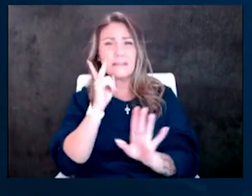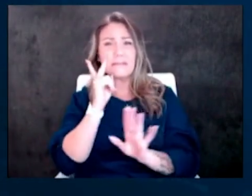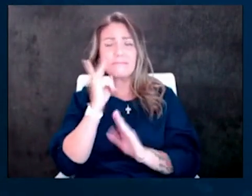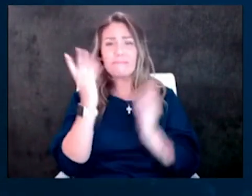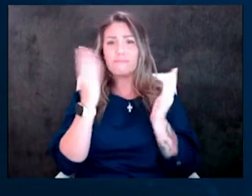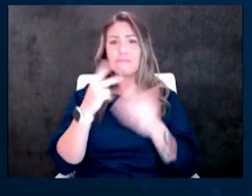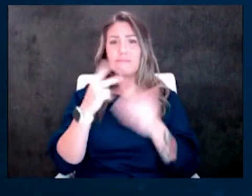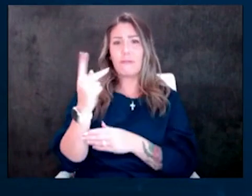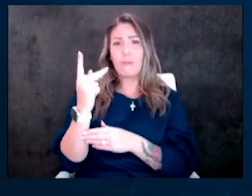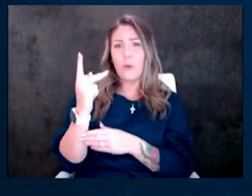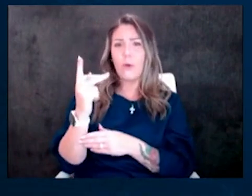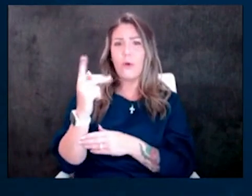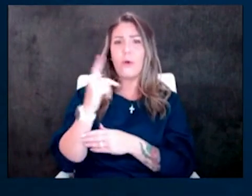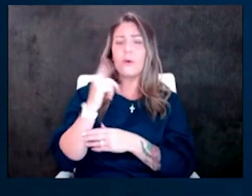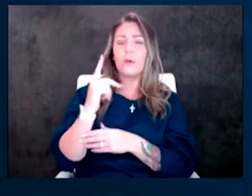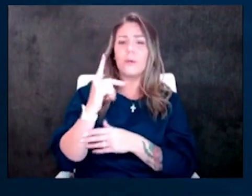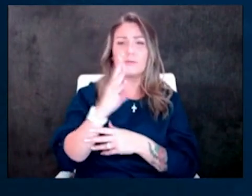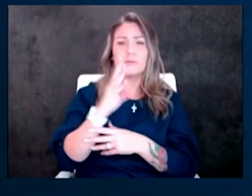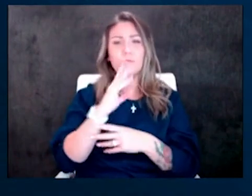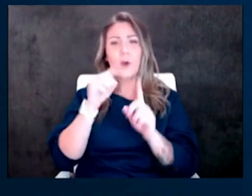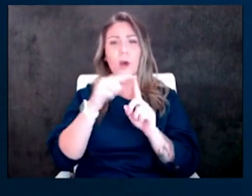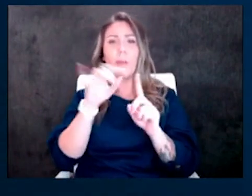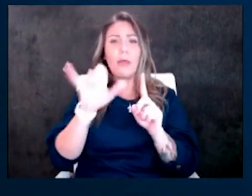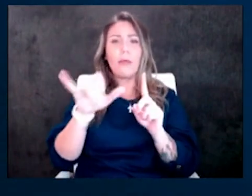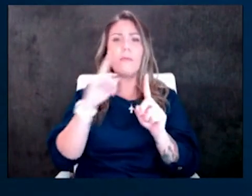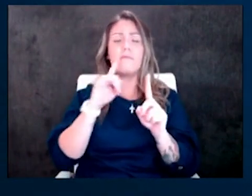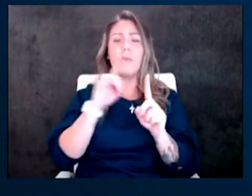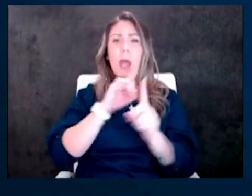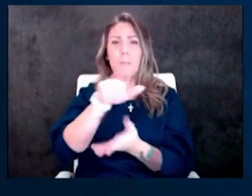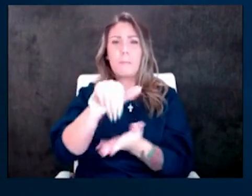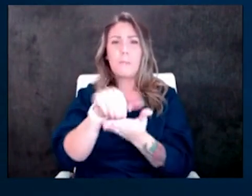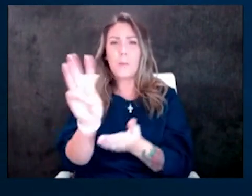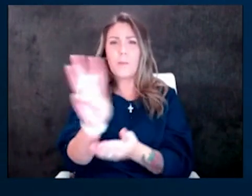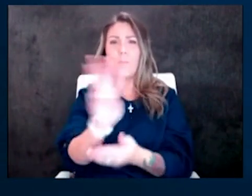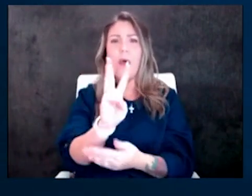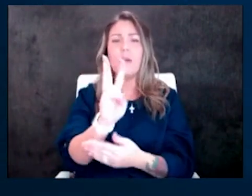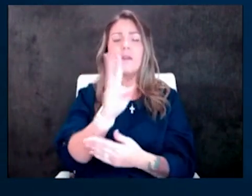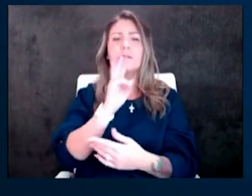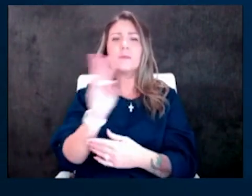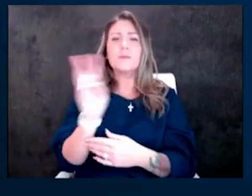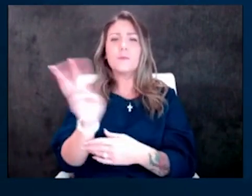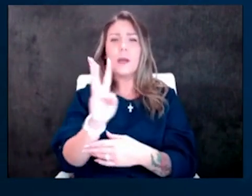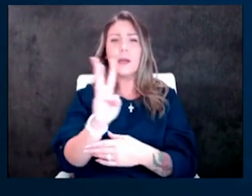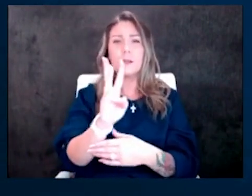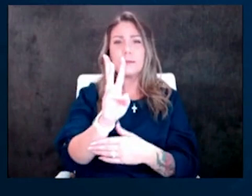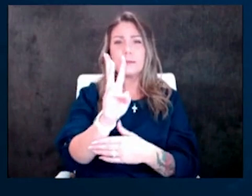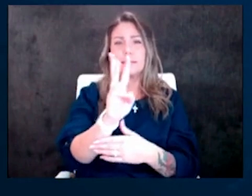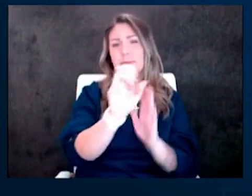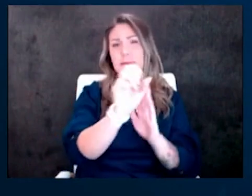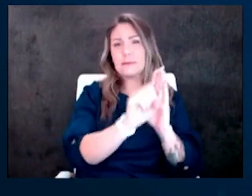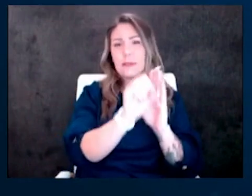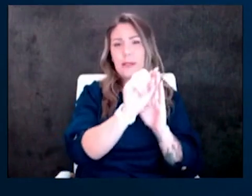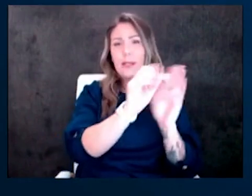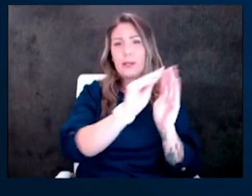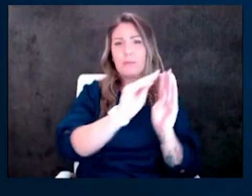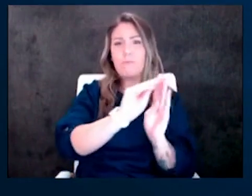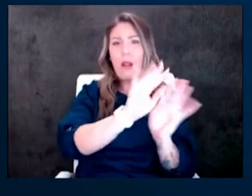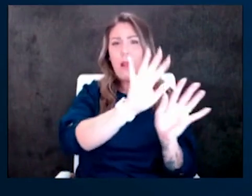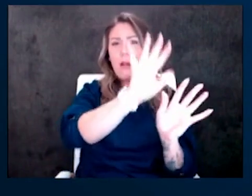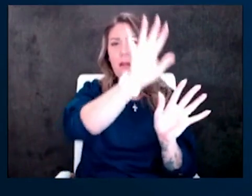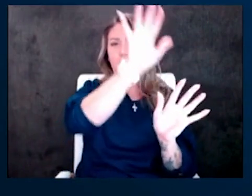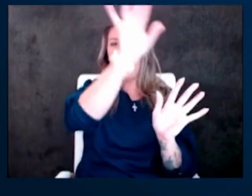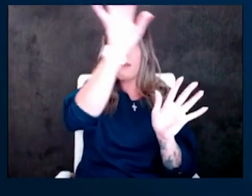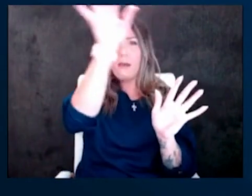us talk about this. And you look at the Midwestern, far Western states, and then see it crawling across the upper Midwest, Minnesota,